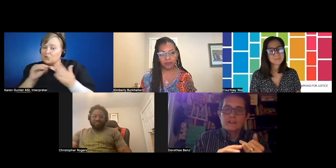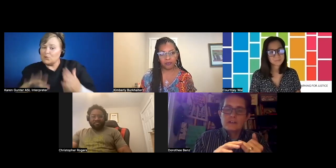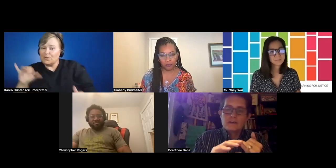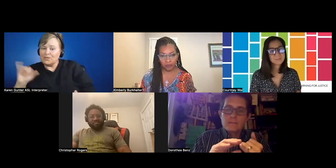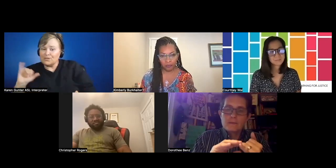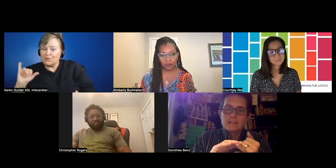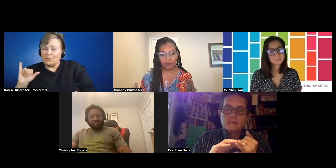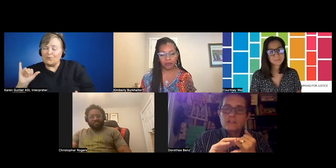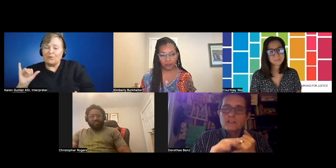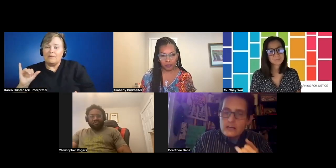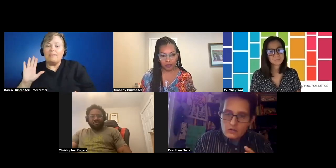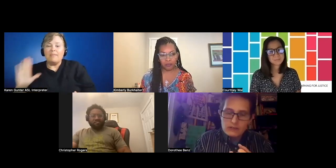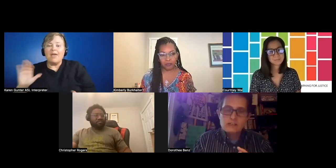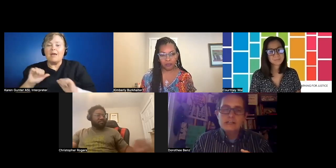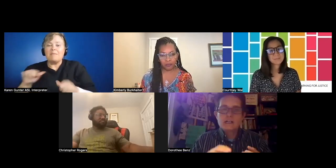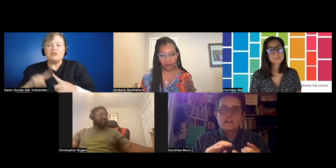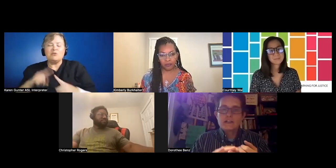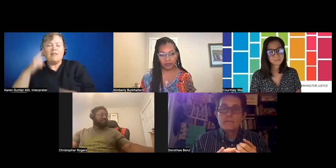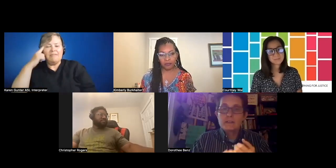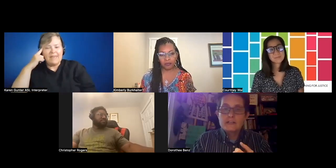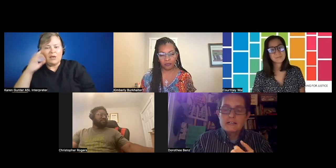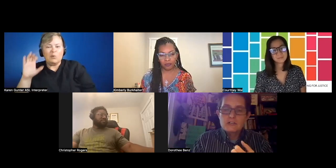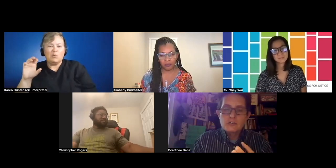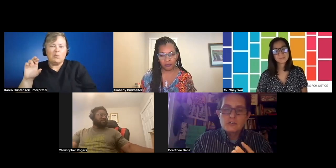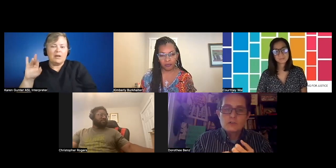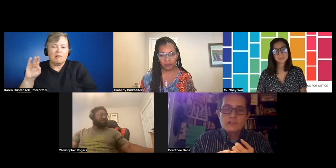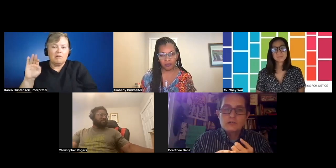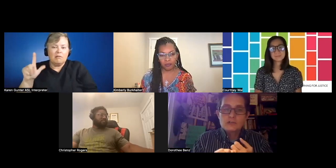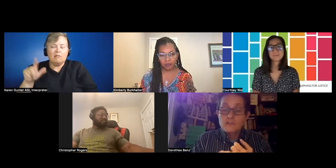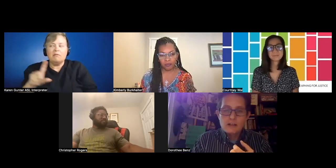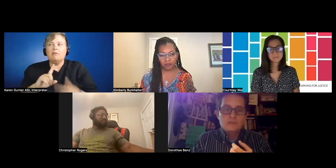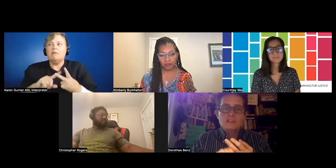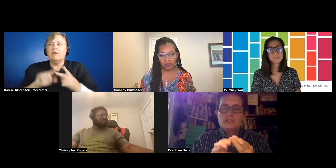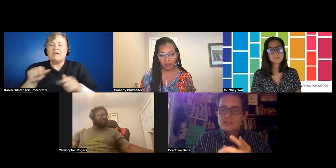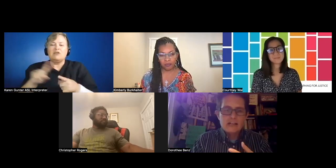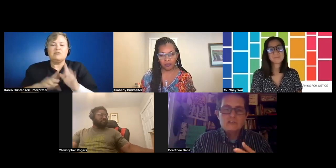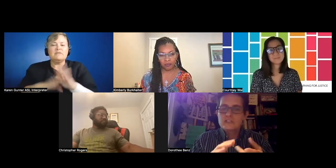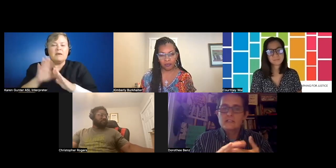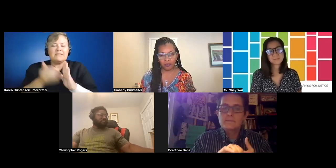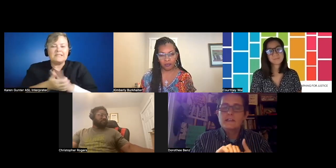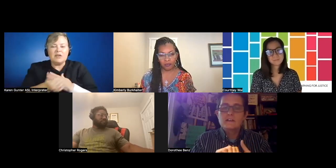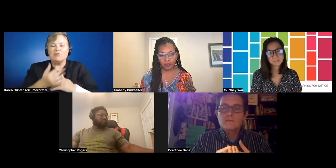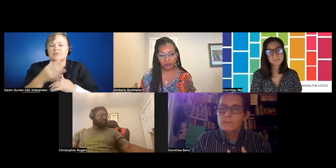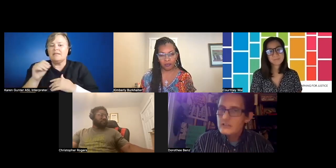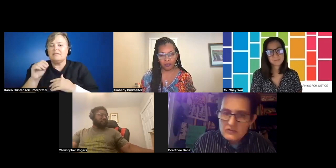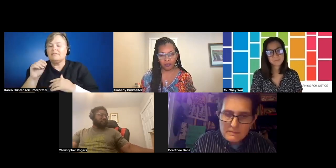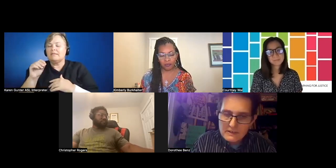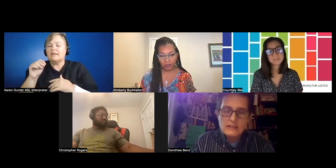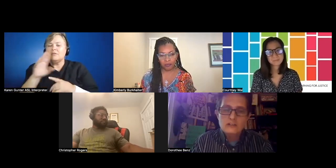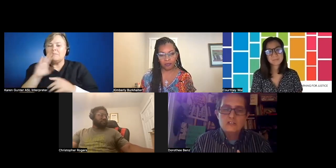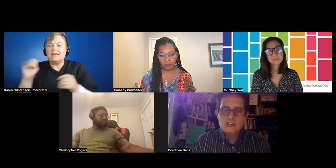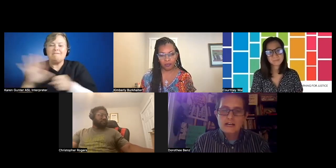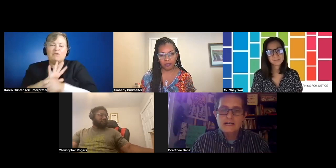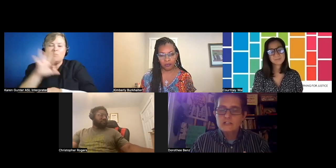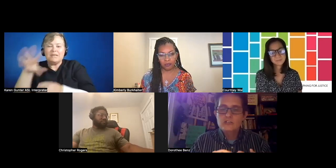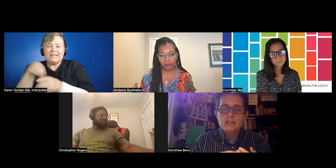The ability to think critically, the ability to develop the skills and the agency to be a full participant